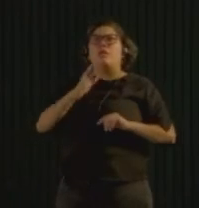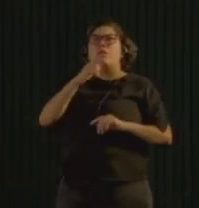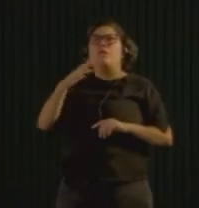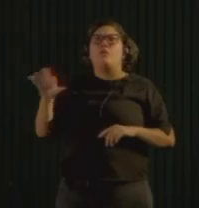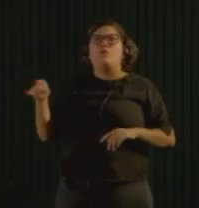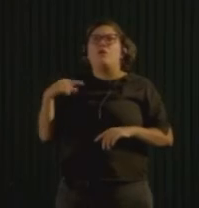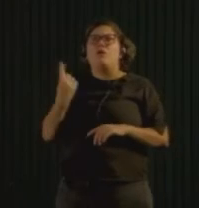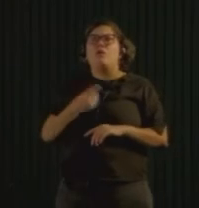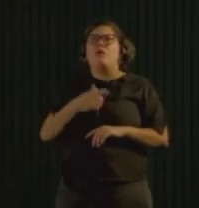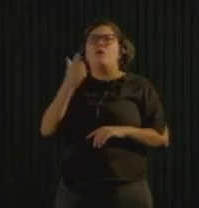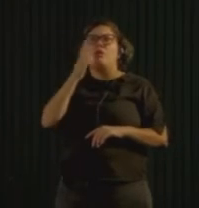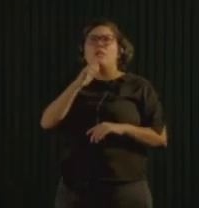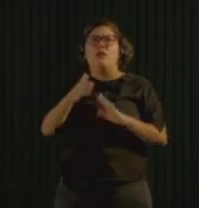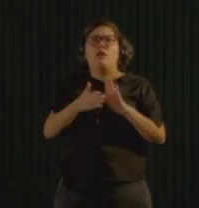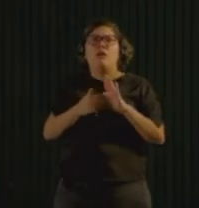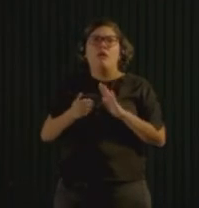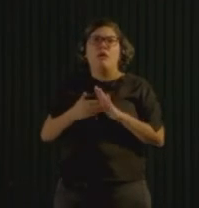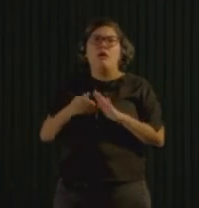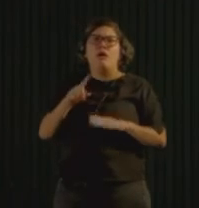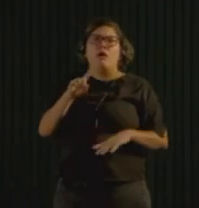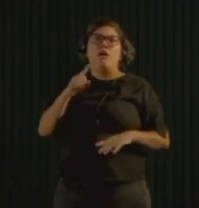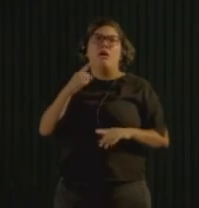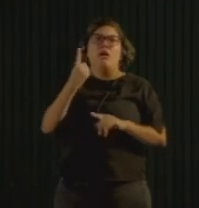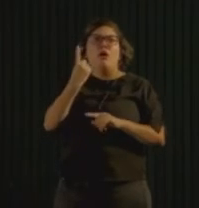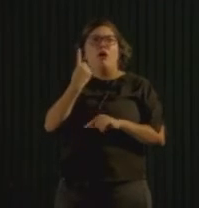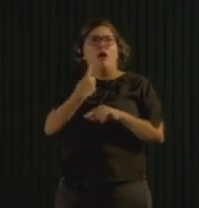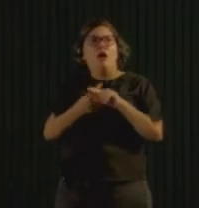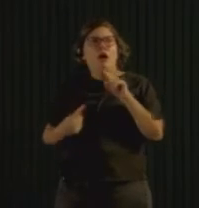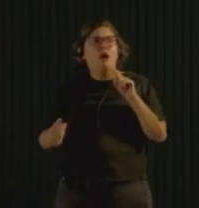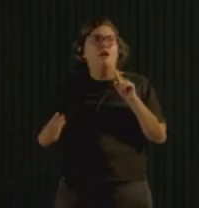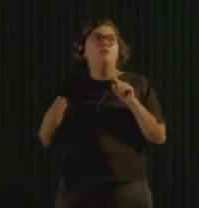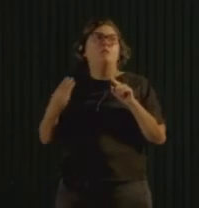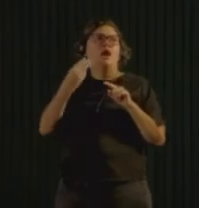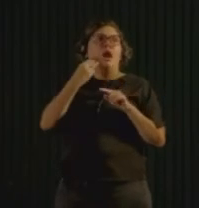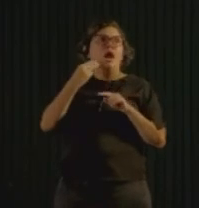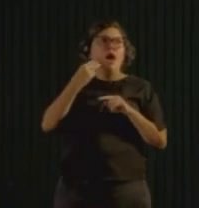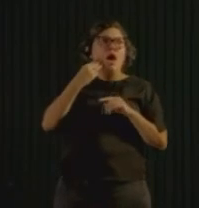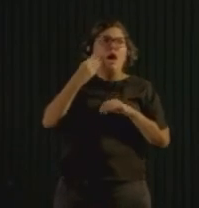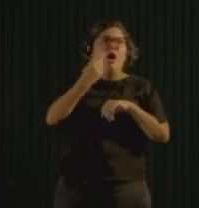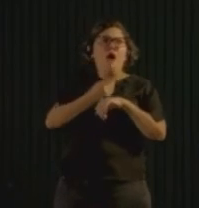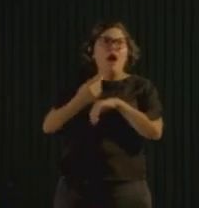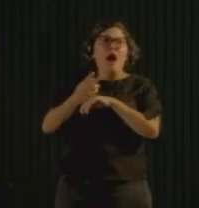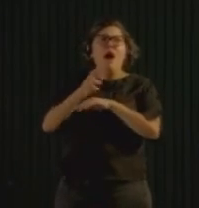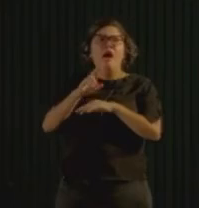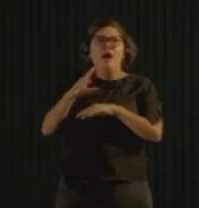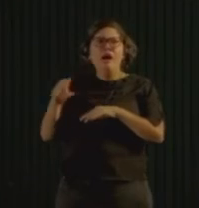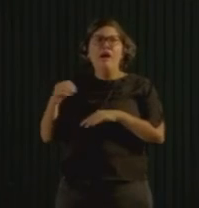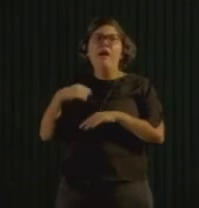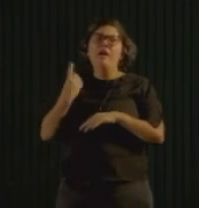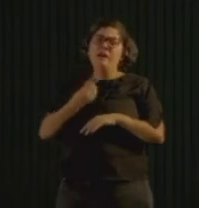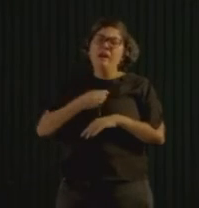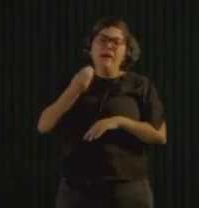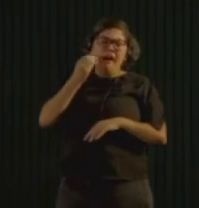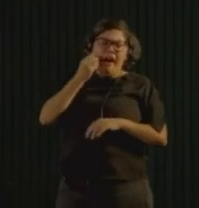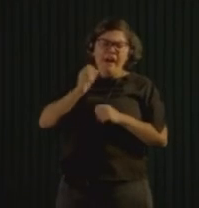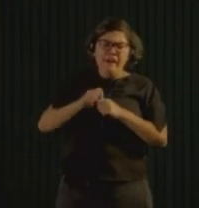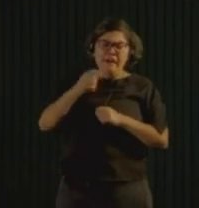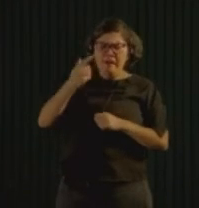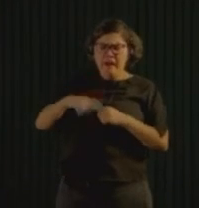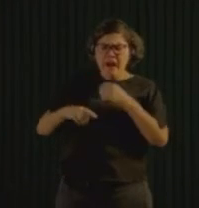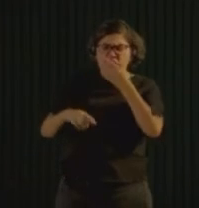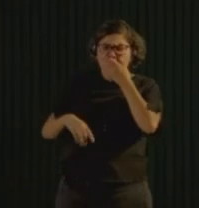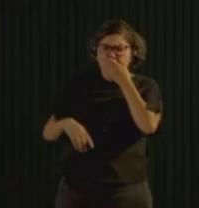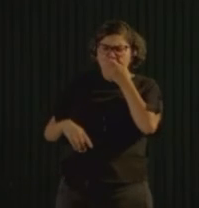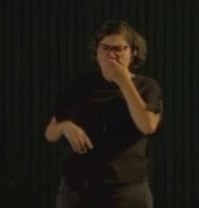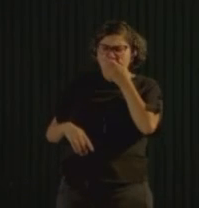500,000 kilos of river plastic from the rivers, and this year we will likely do even more. And we're now, with that success, looking to see how